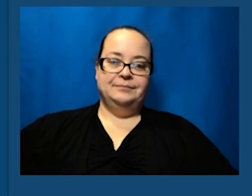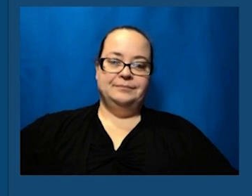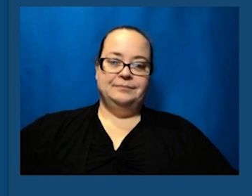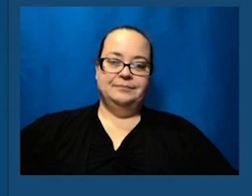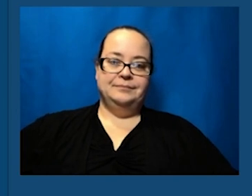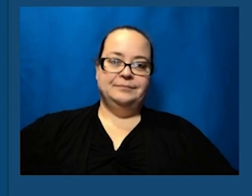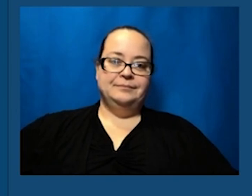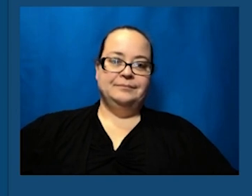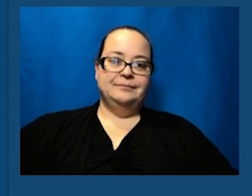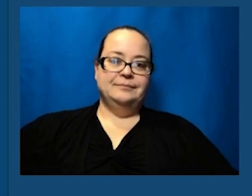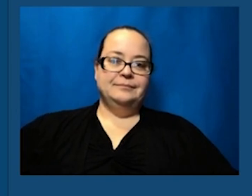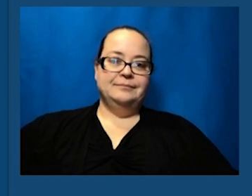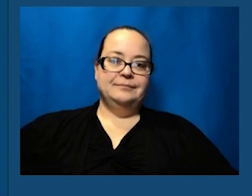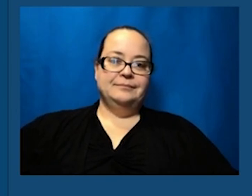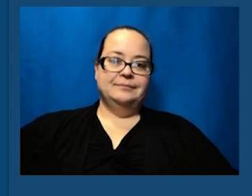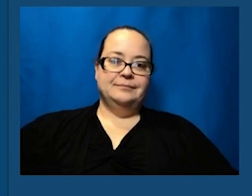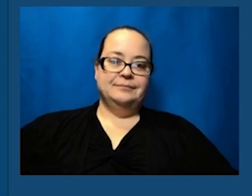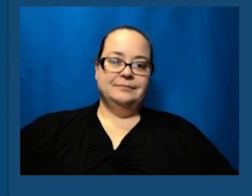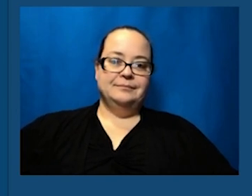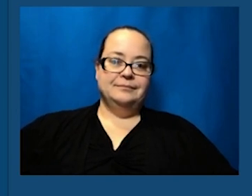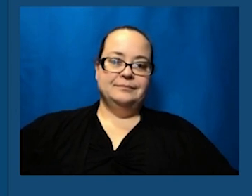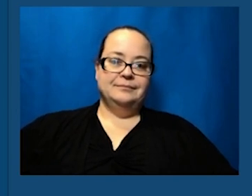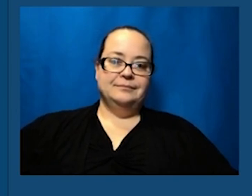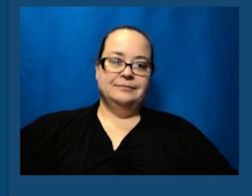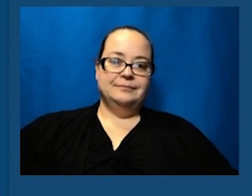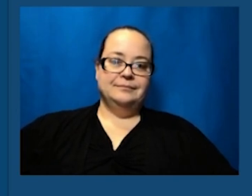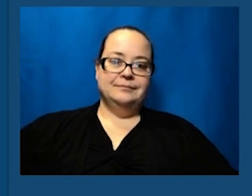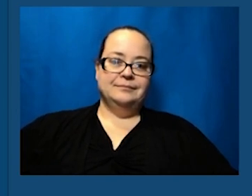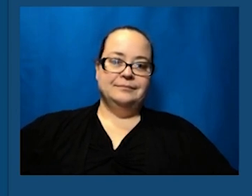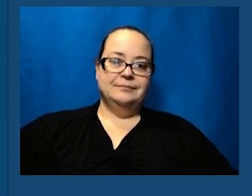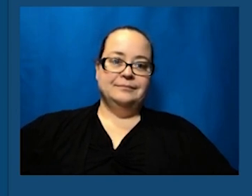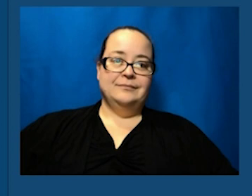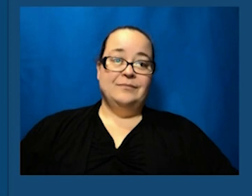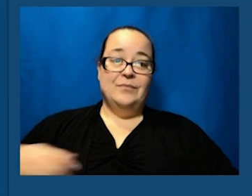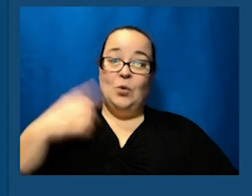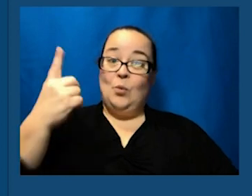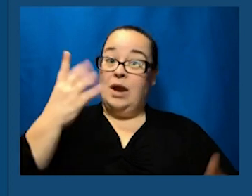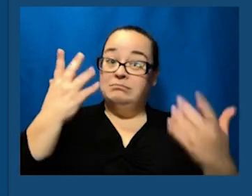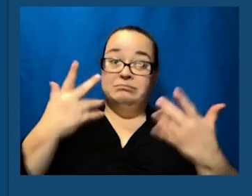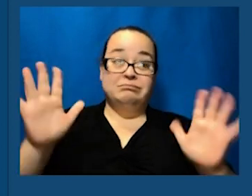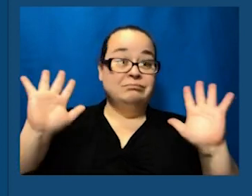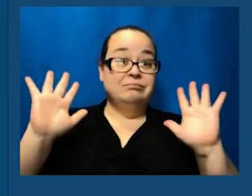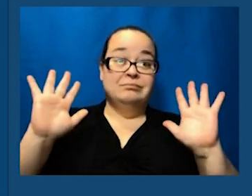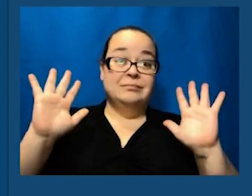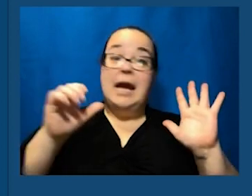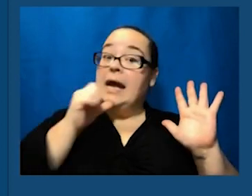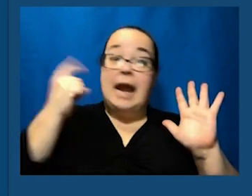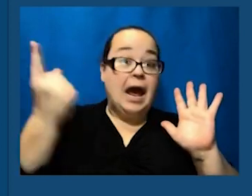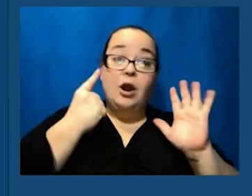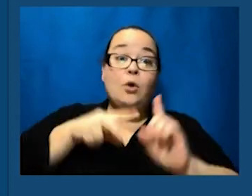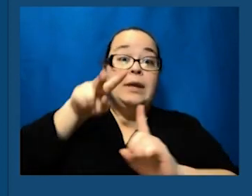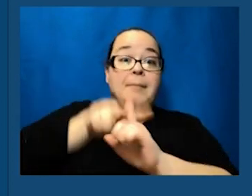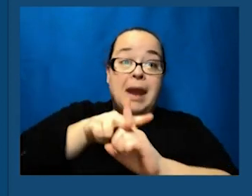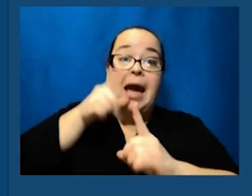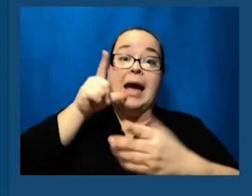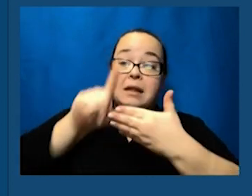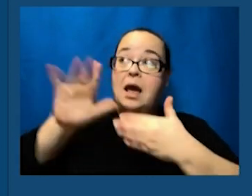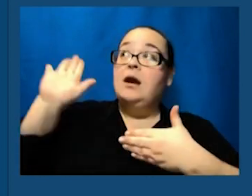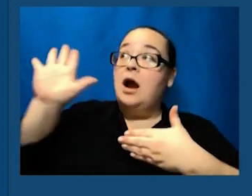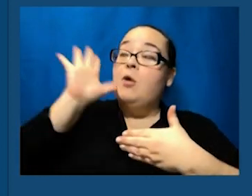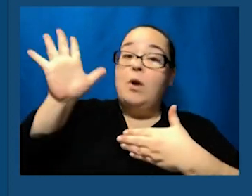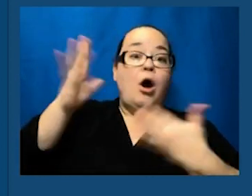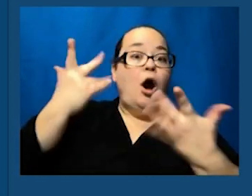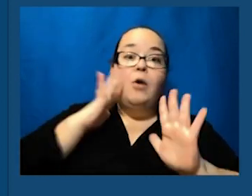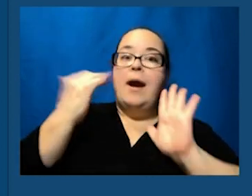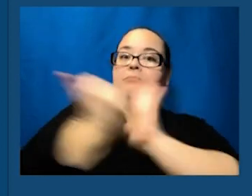So we have, one of them was already certified right here, already done, not just giving their letter of intent, the village of Kanajahari. I want